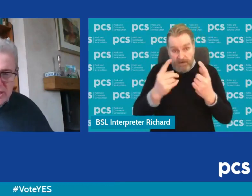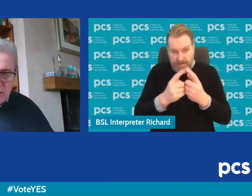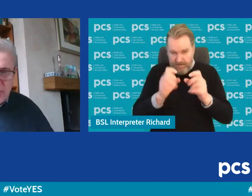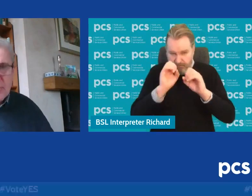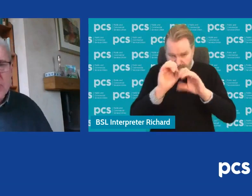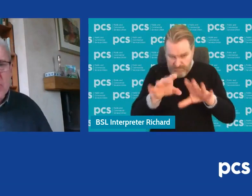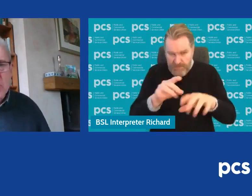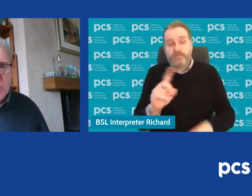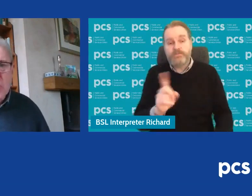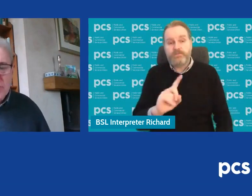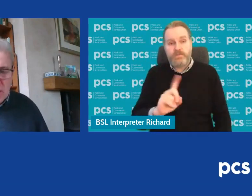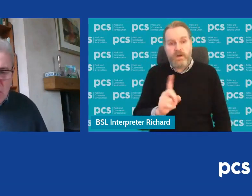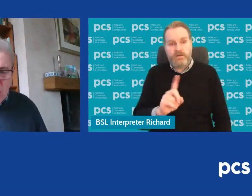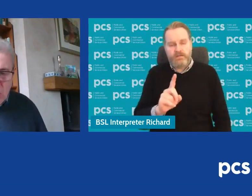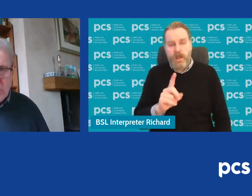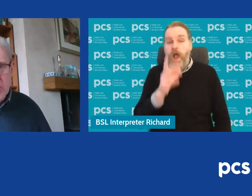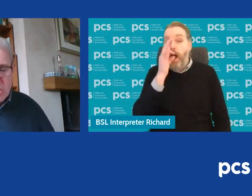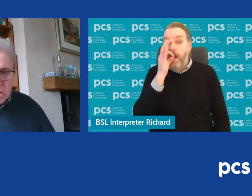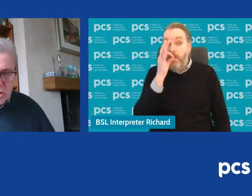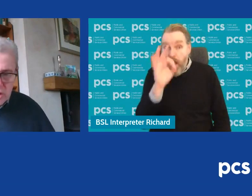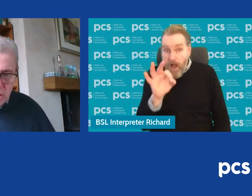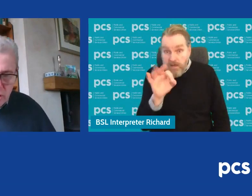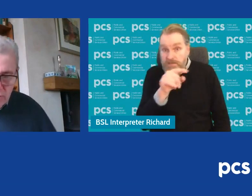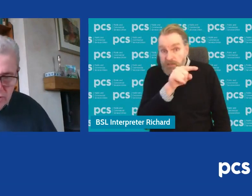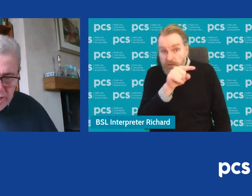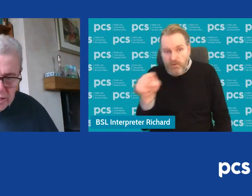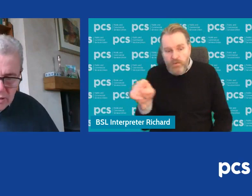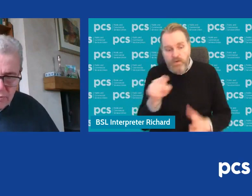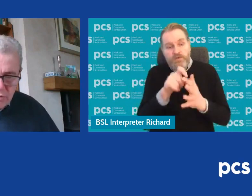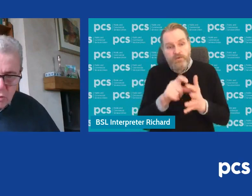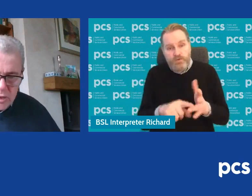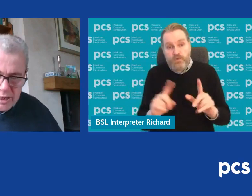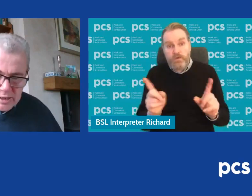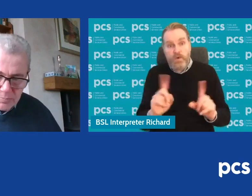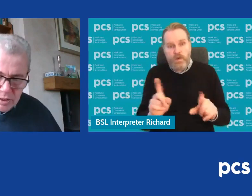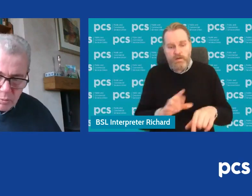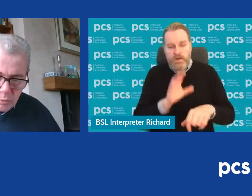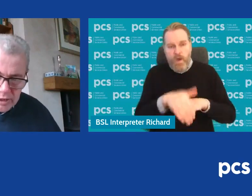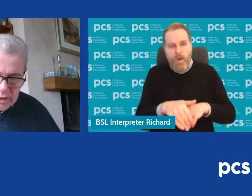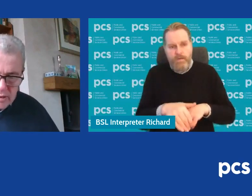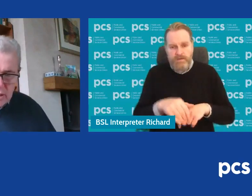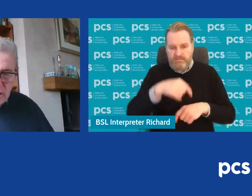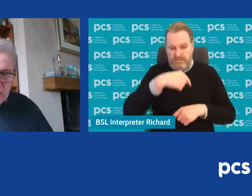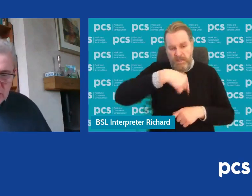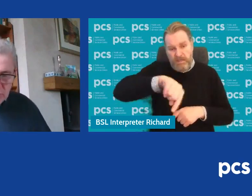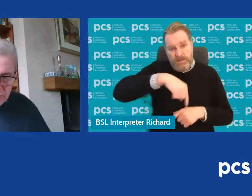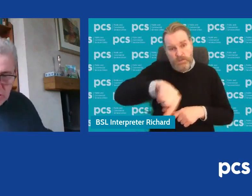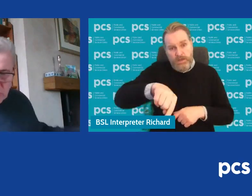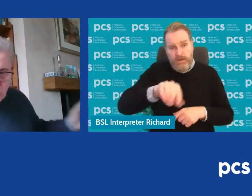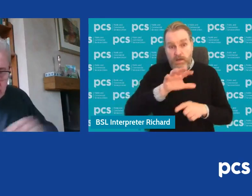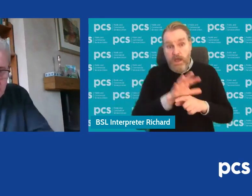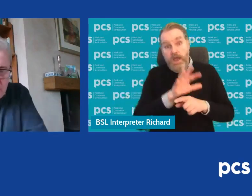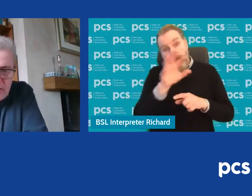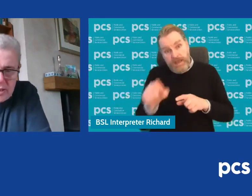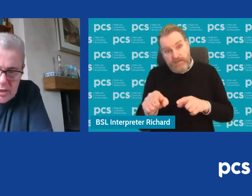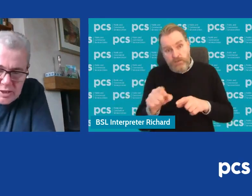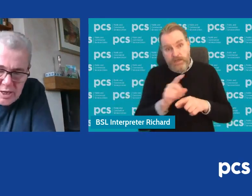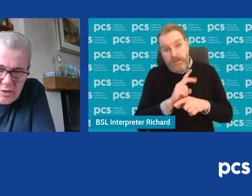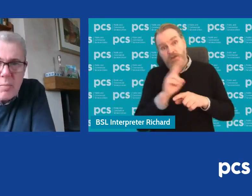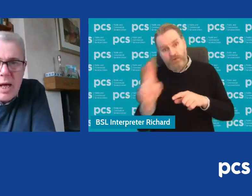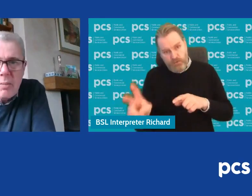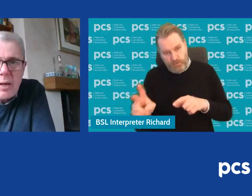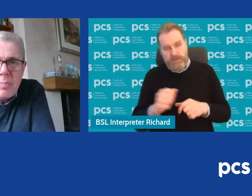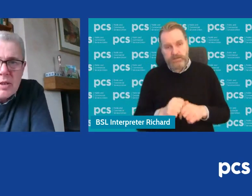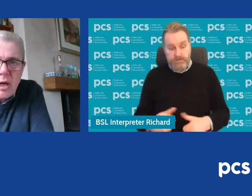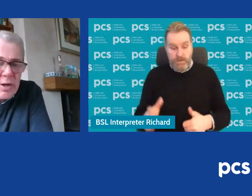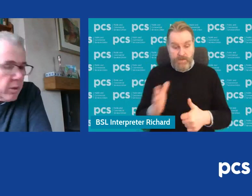that we're asking people to do over the course of the next few days and weeks. The first one is to say